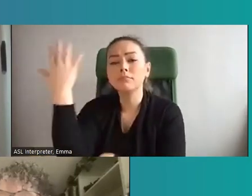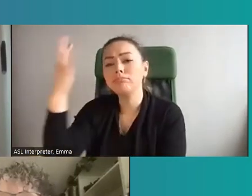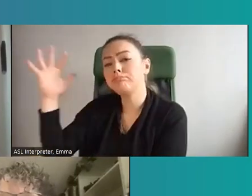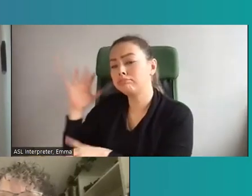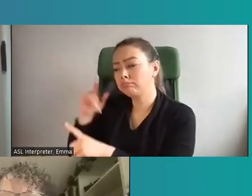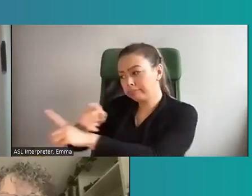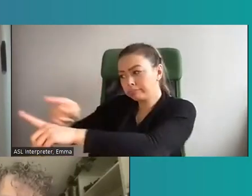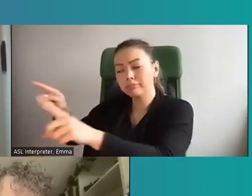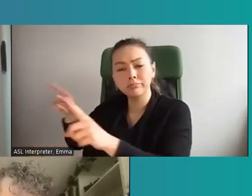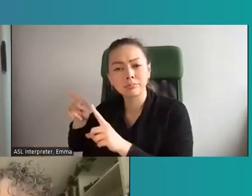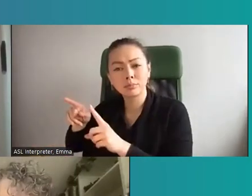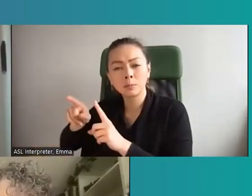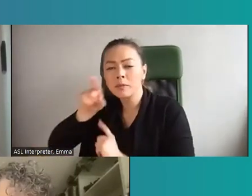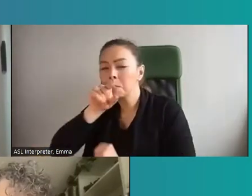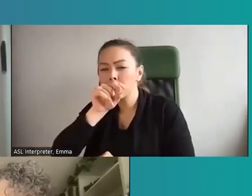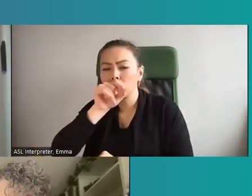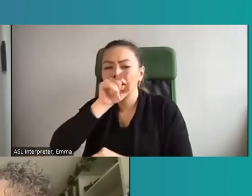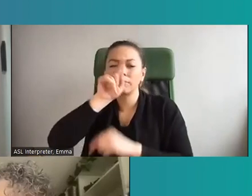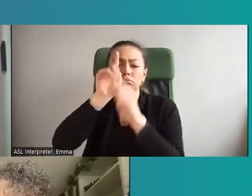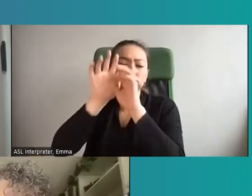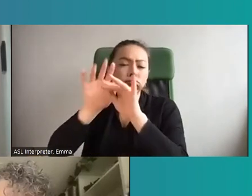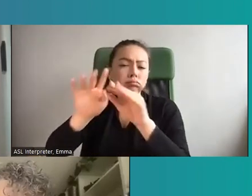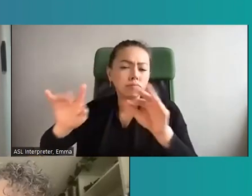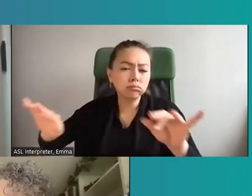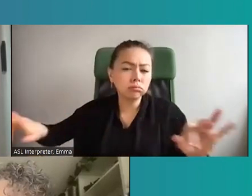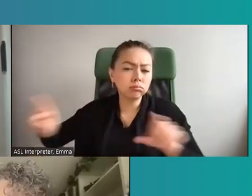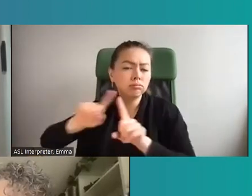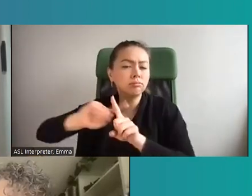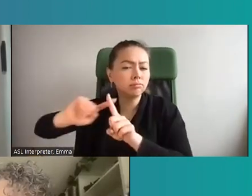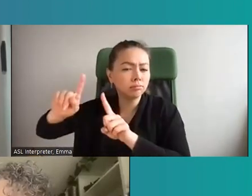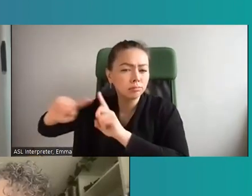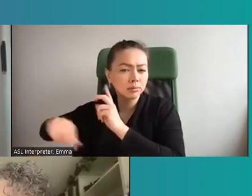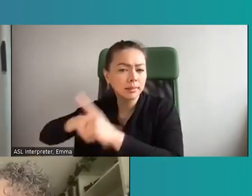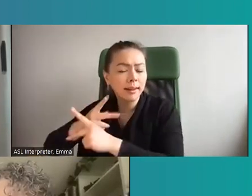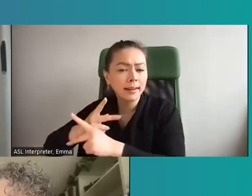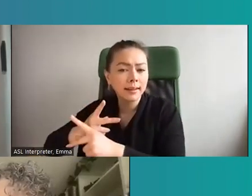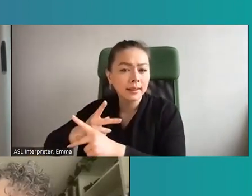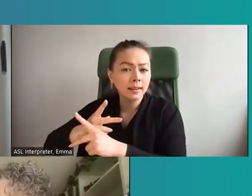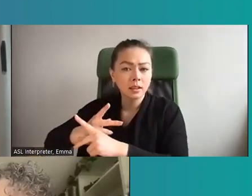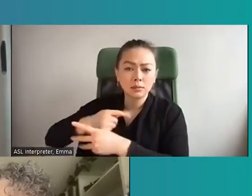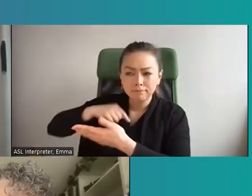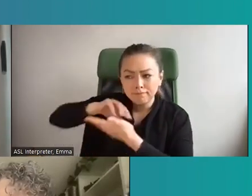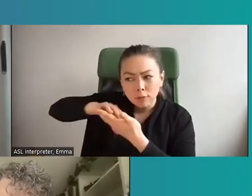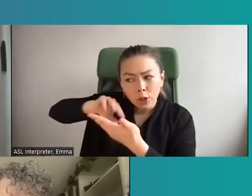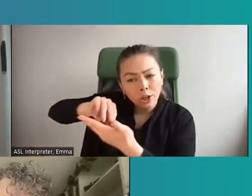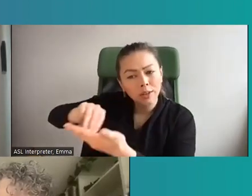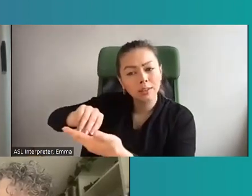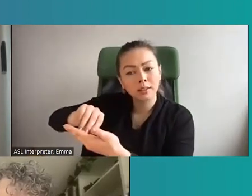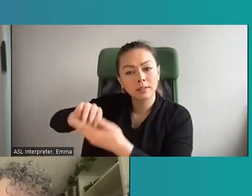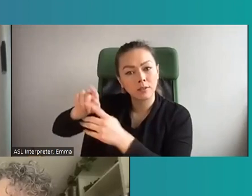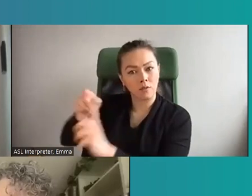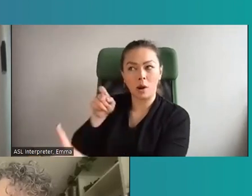And there are many varieties of birds, and we learn many things from the birds about courting, about singing,